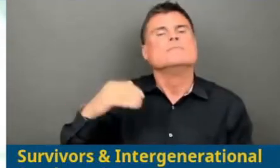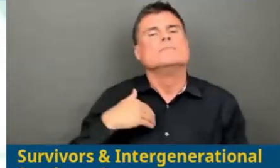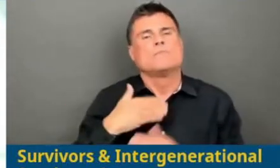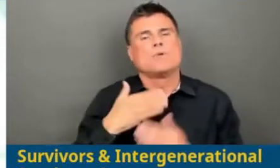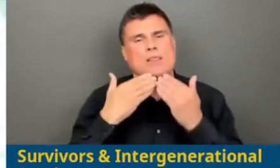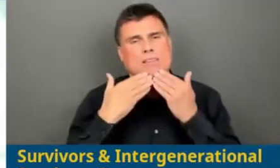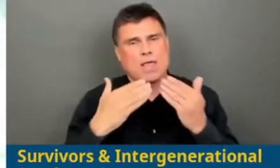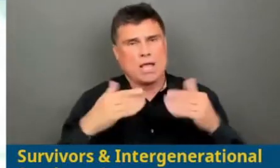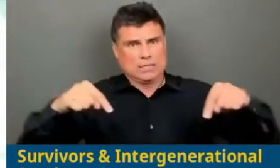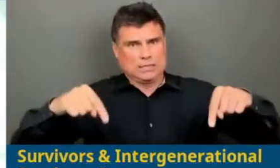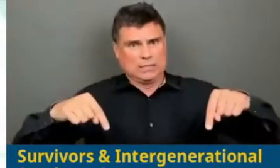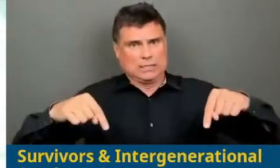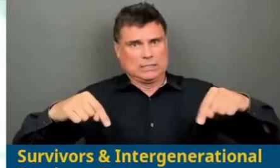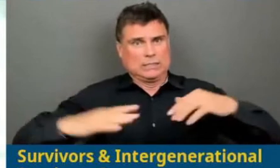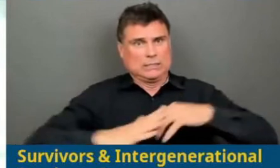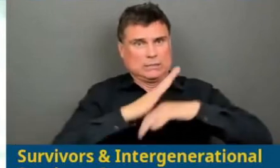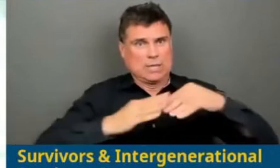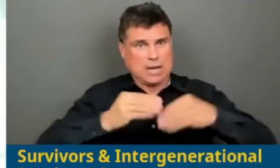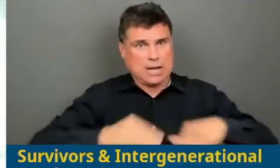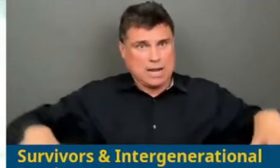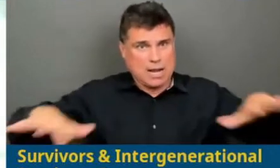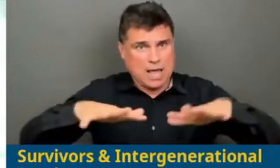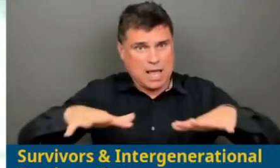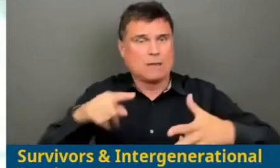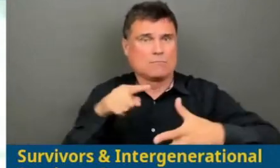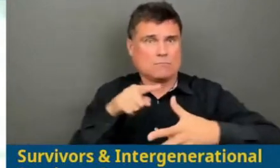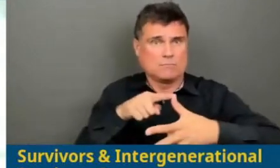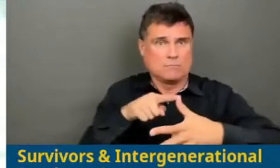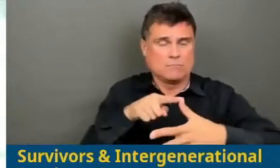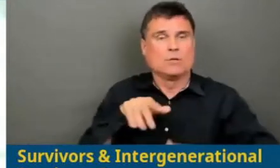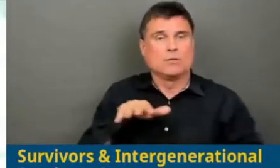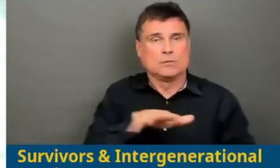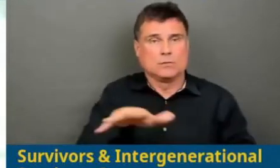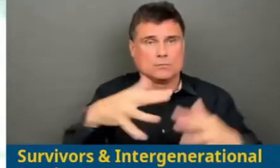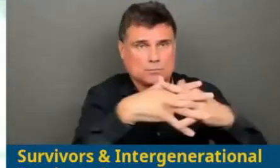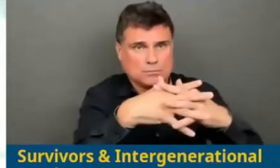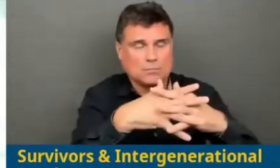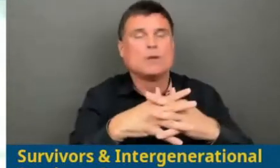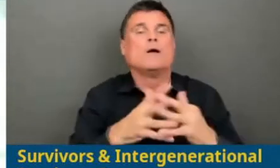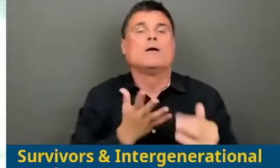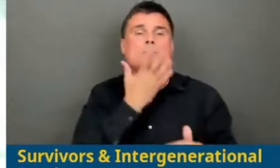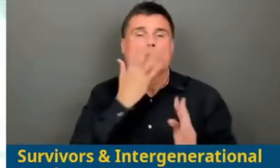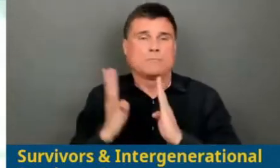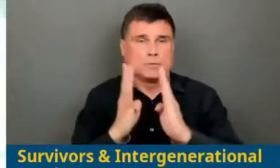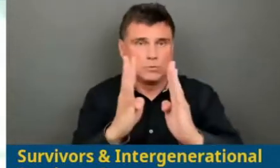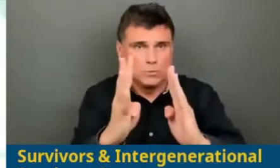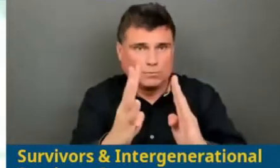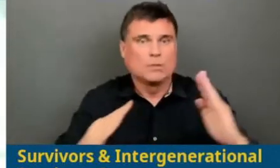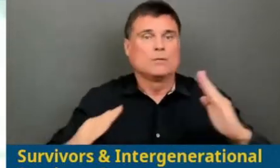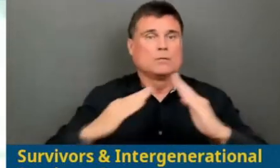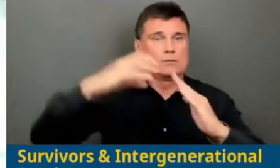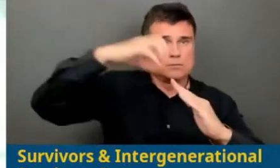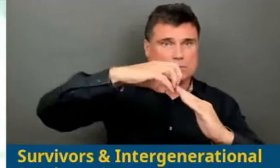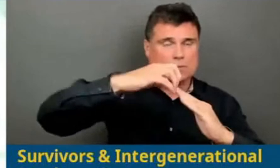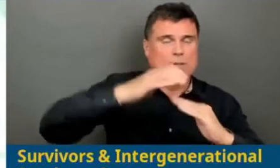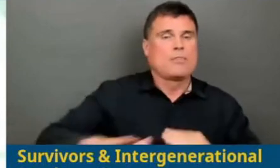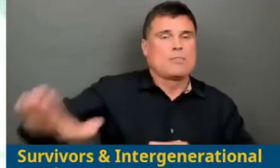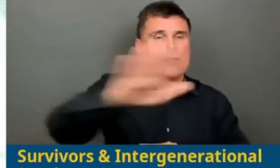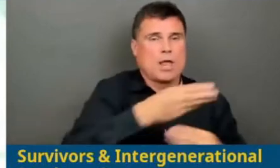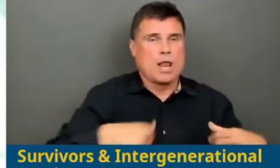and Tsleil-Waututh for allowing us to do this important work today.